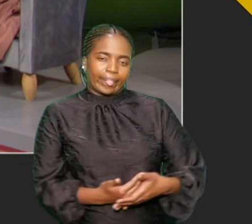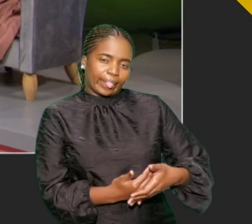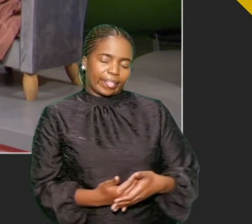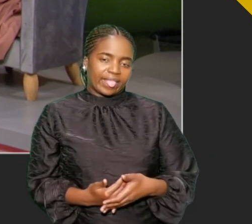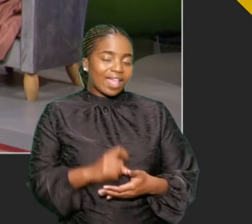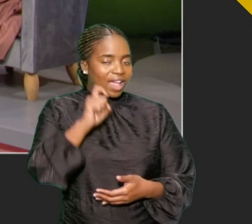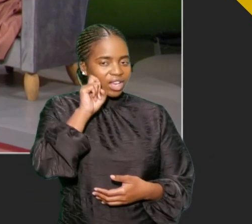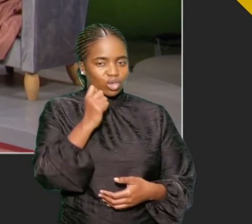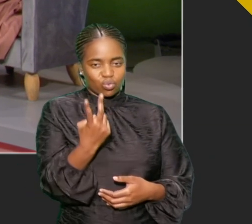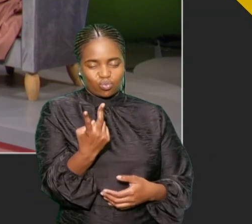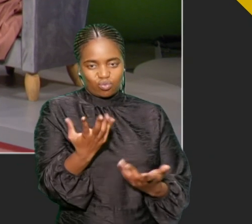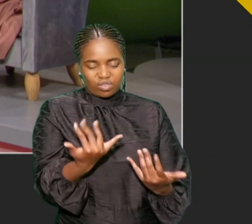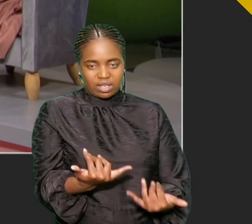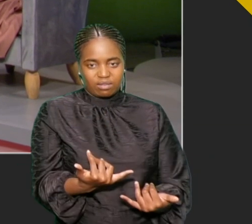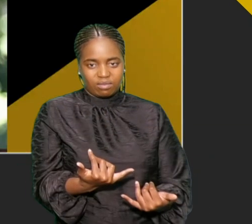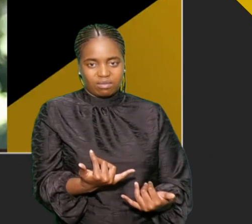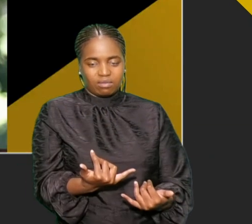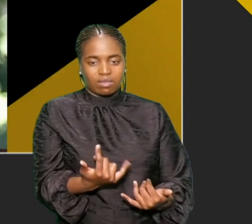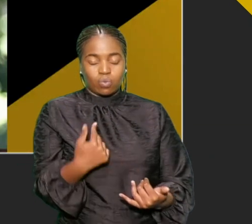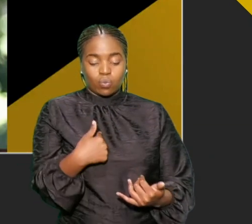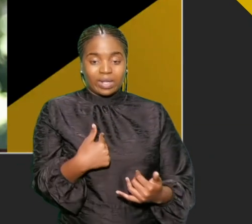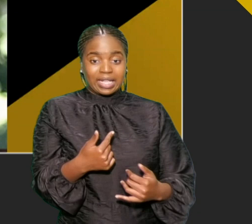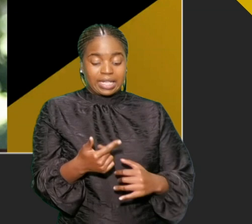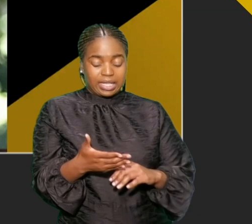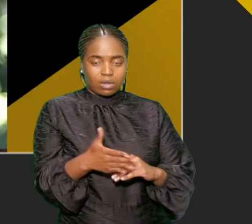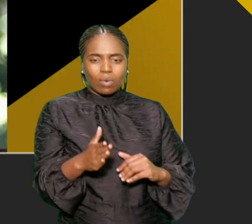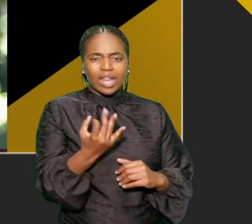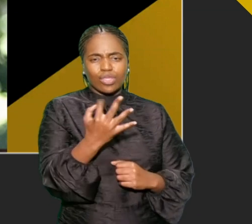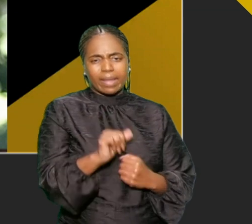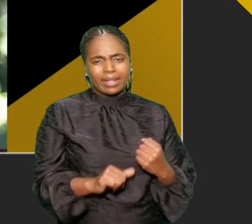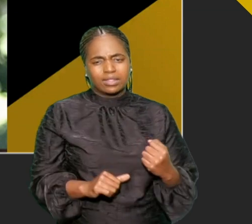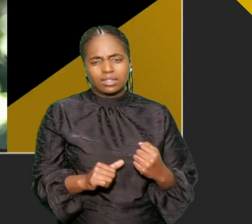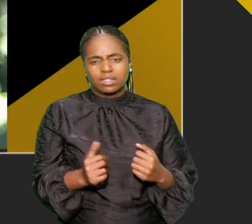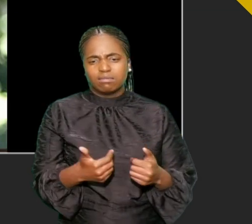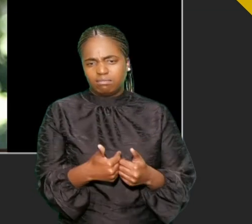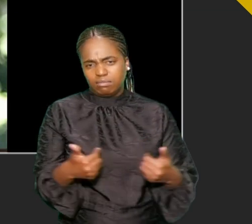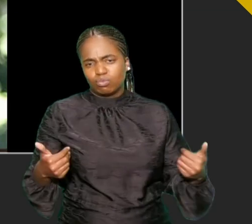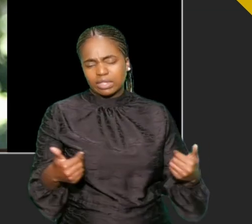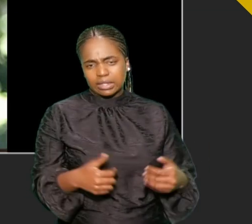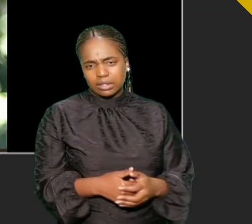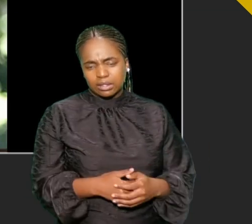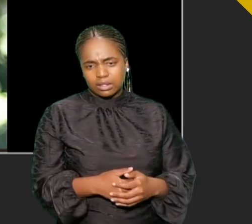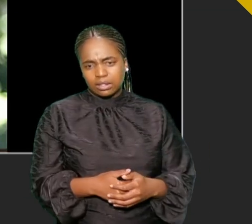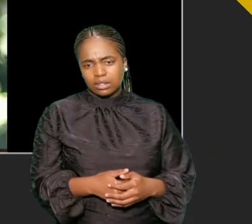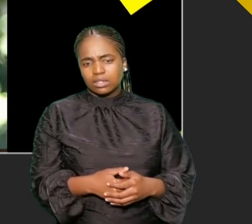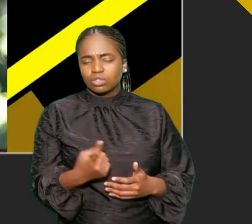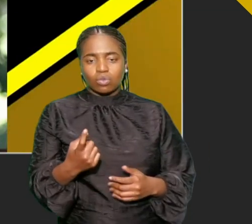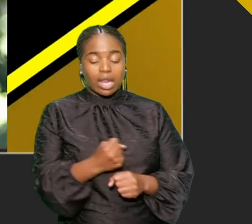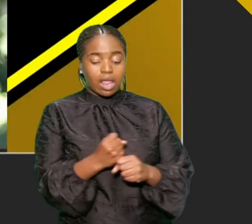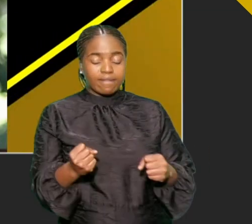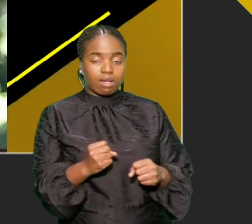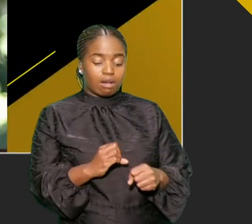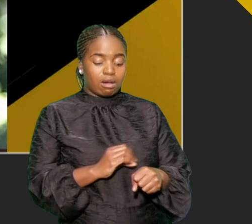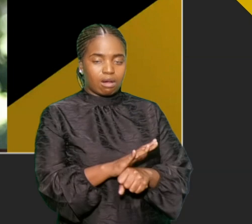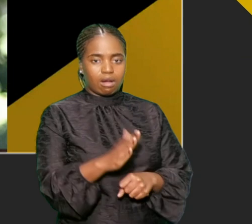is 2 years old. Yeah. So literally, we separated when she was 3 months. Oh. Yeah. Okay. So she actually wasn't affected.